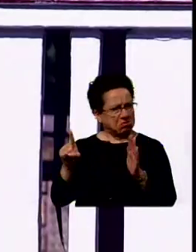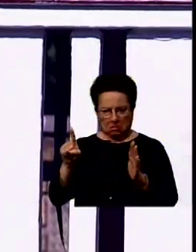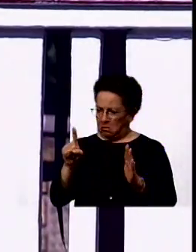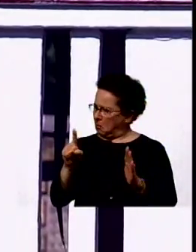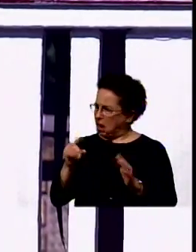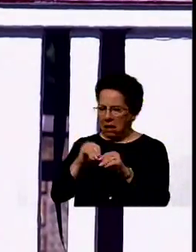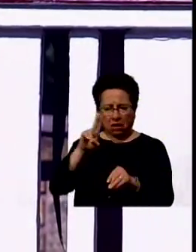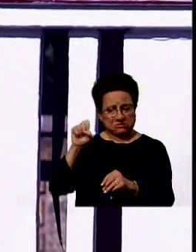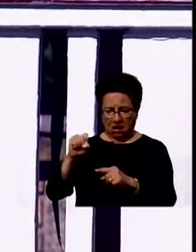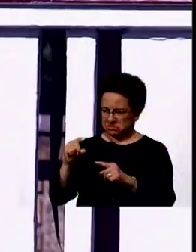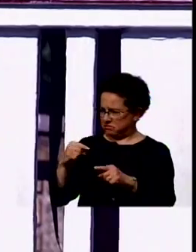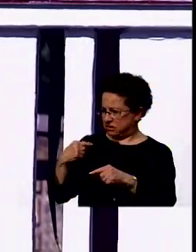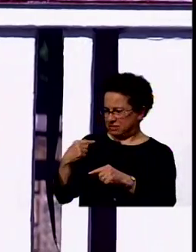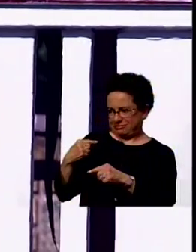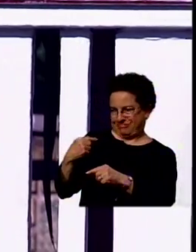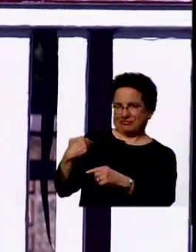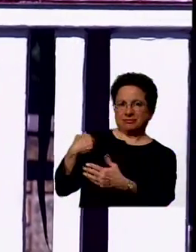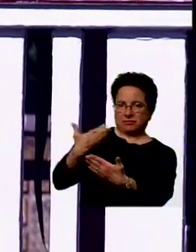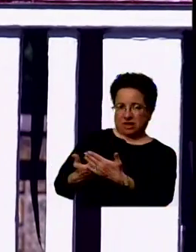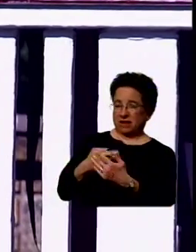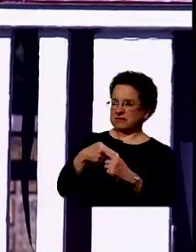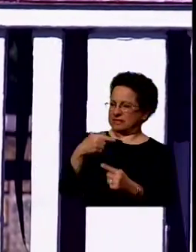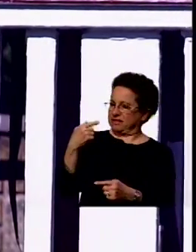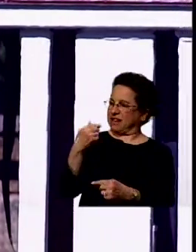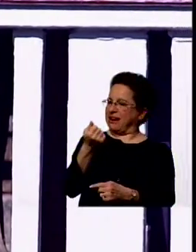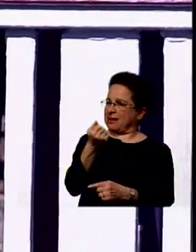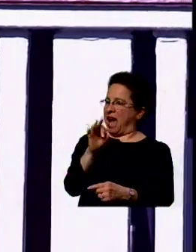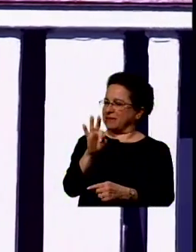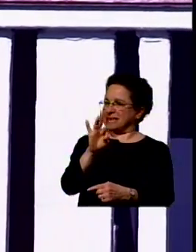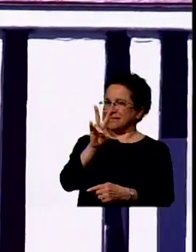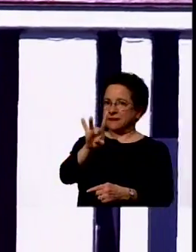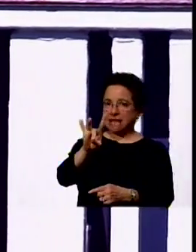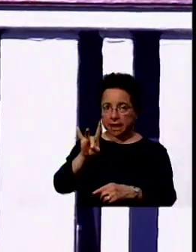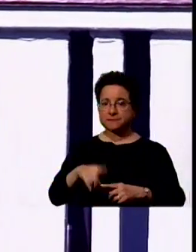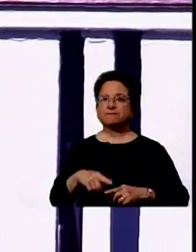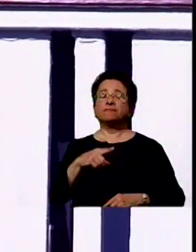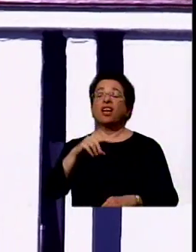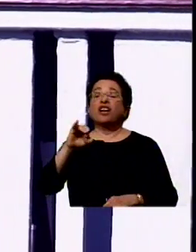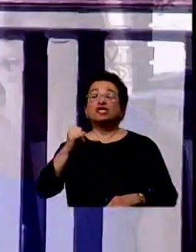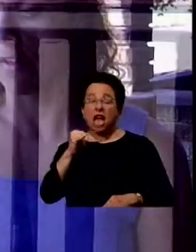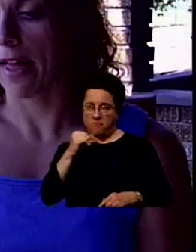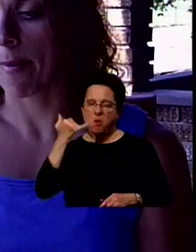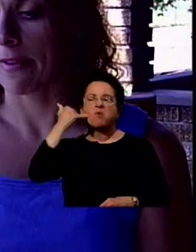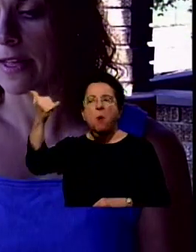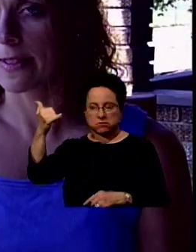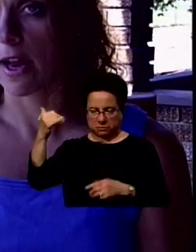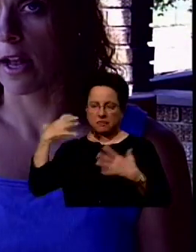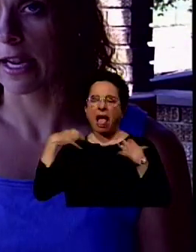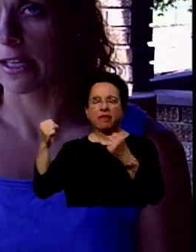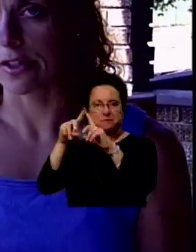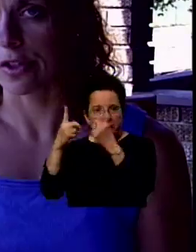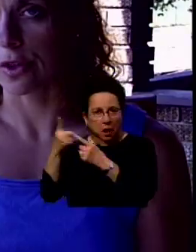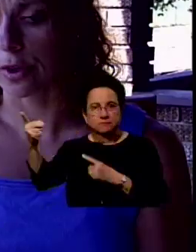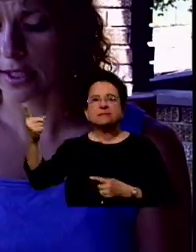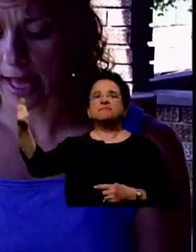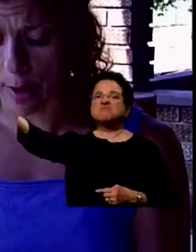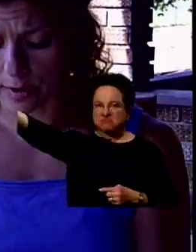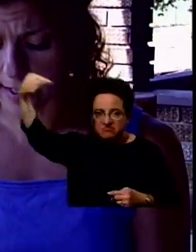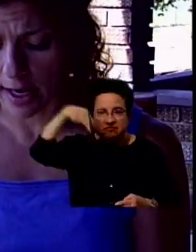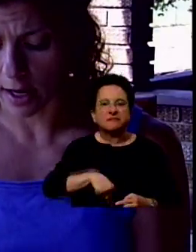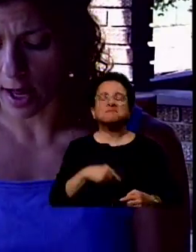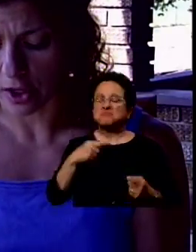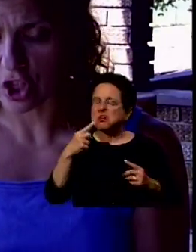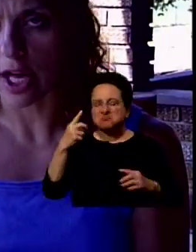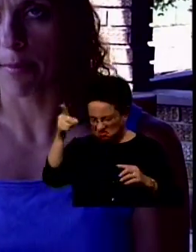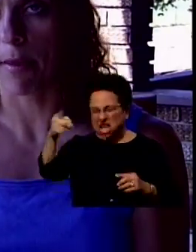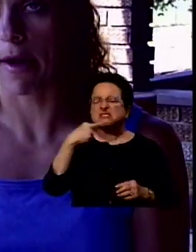until 1978. Jennifer called the Monroe County Department of Health. I called them and they said all I needed to do at the time was